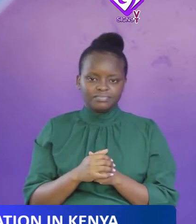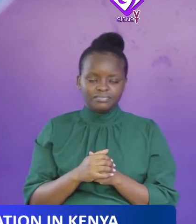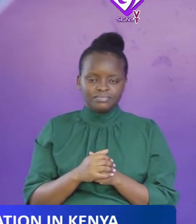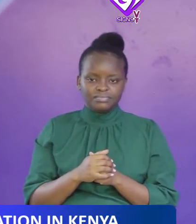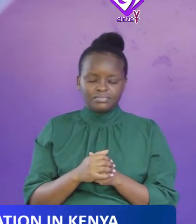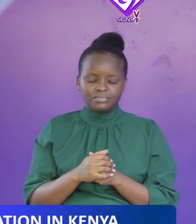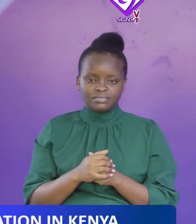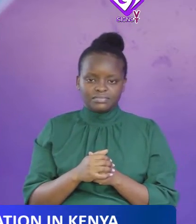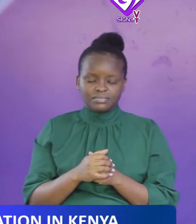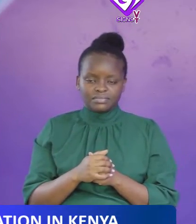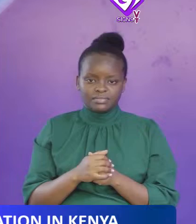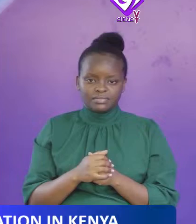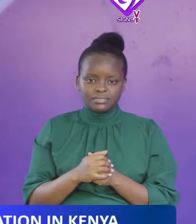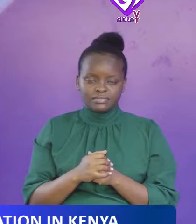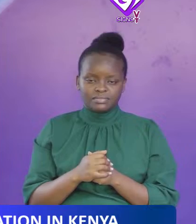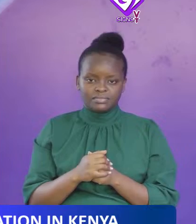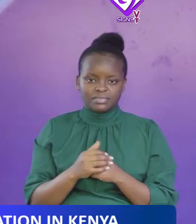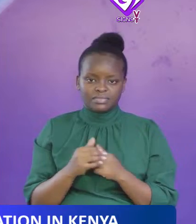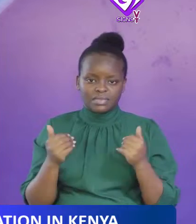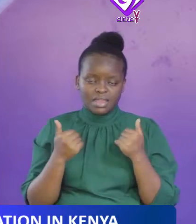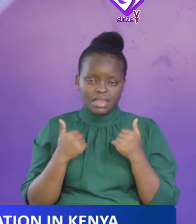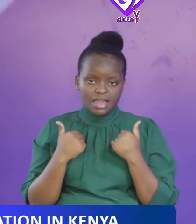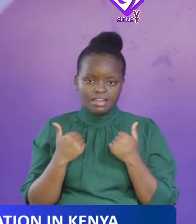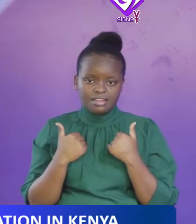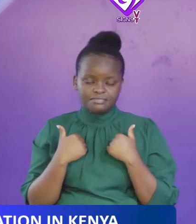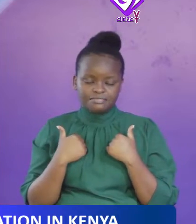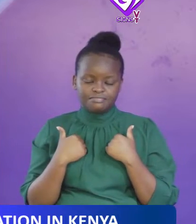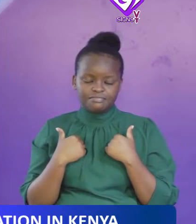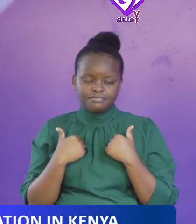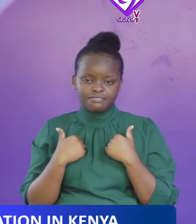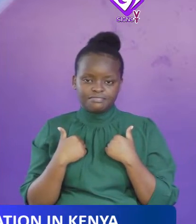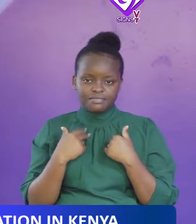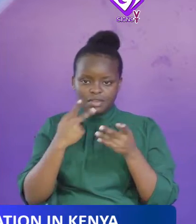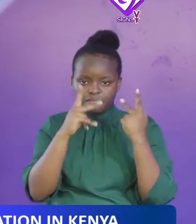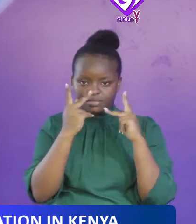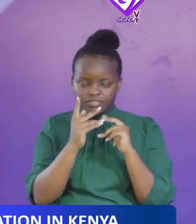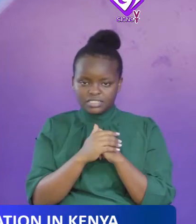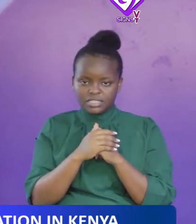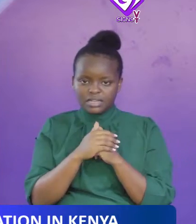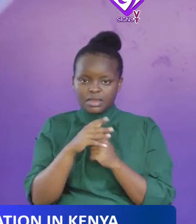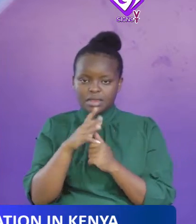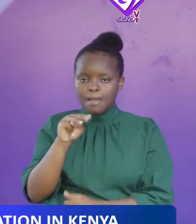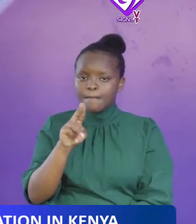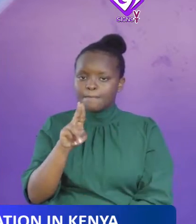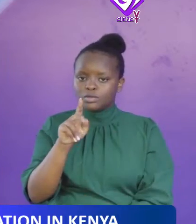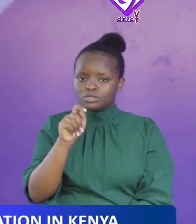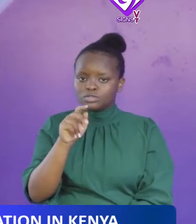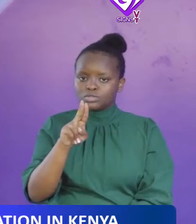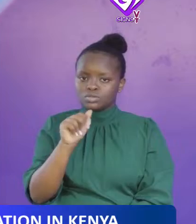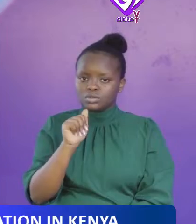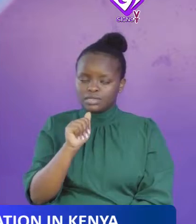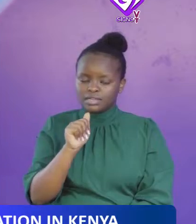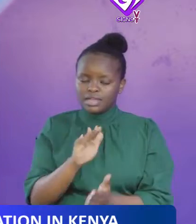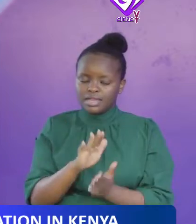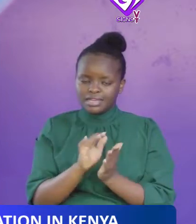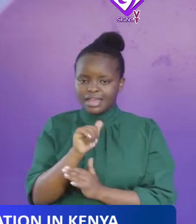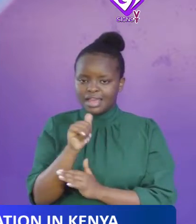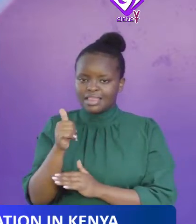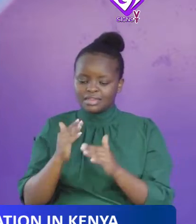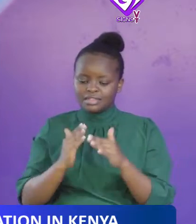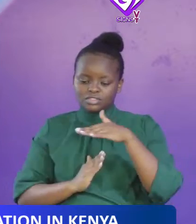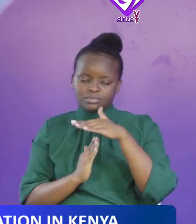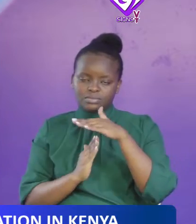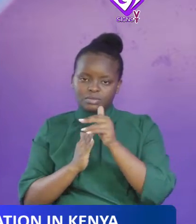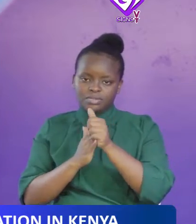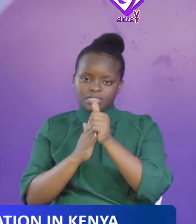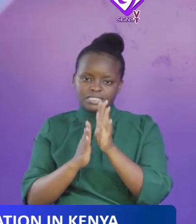thereabout. We'll have, Professor Makau Mutua and other, senior leaders in